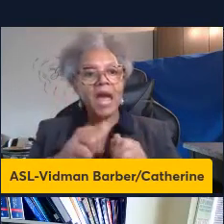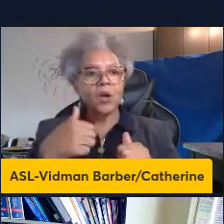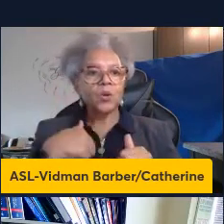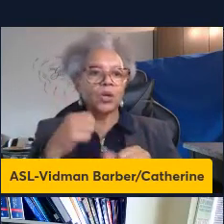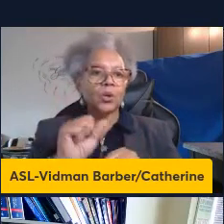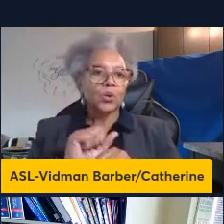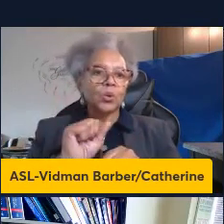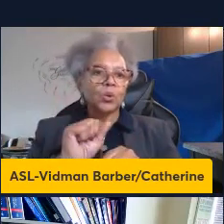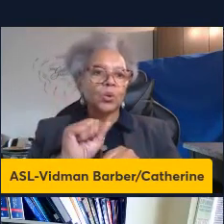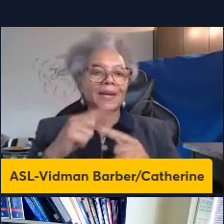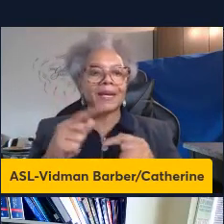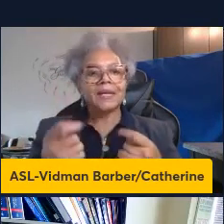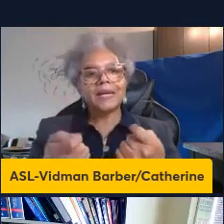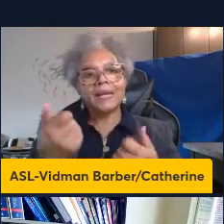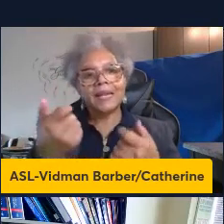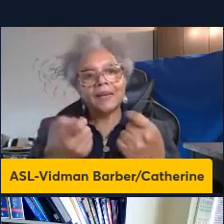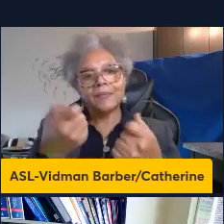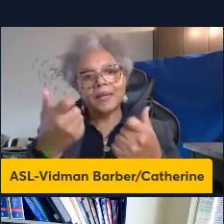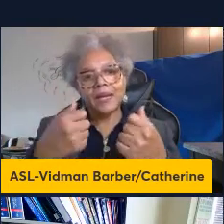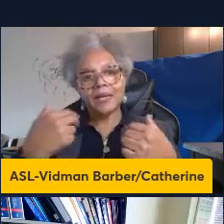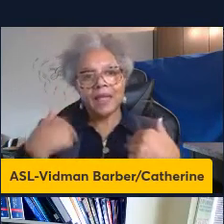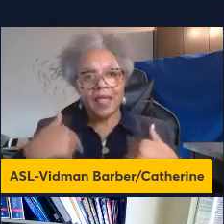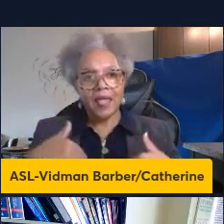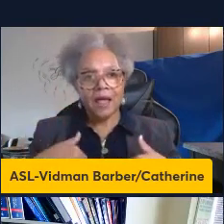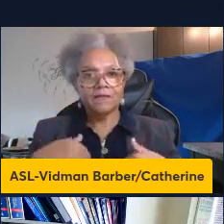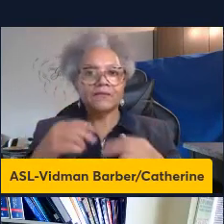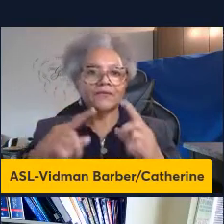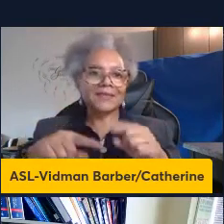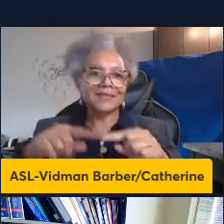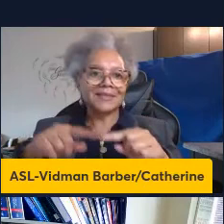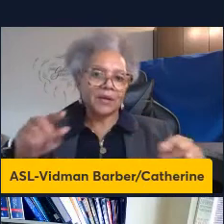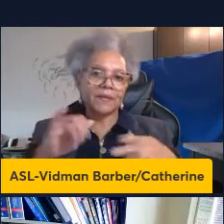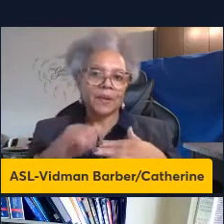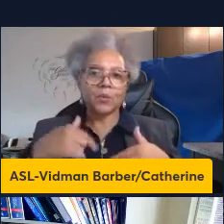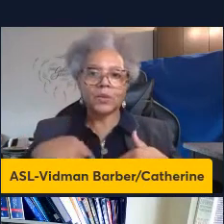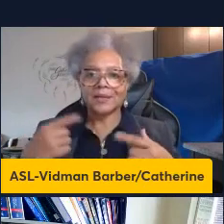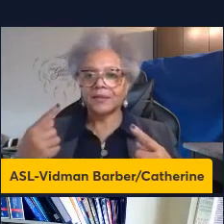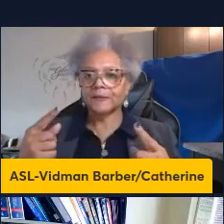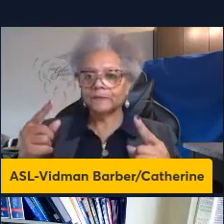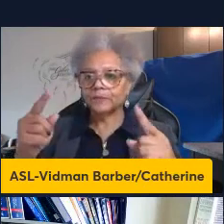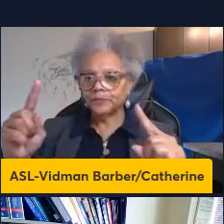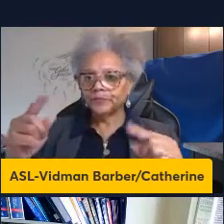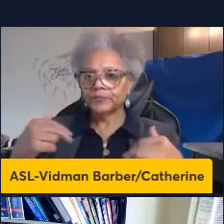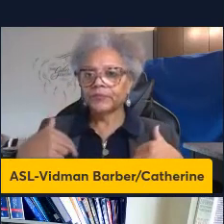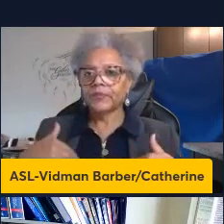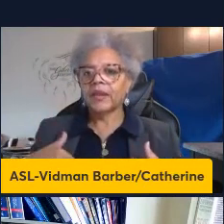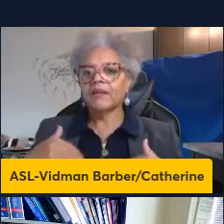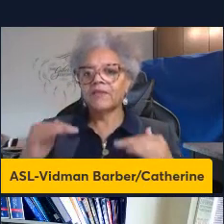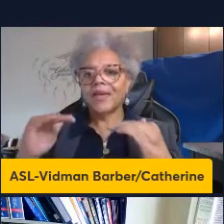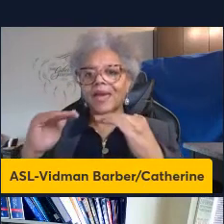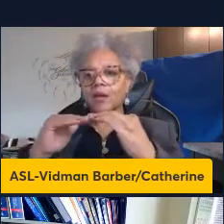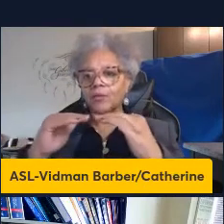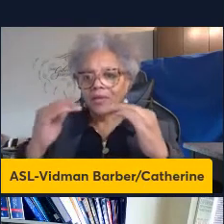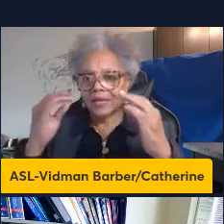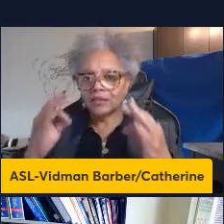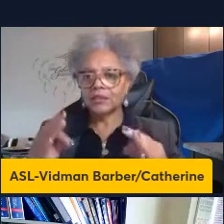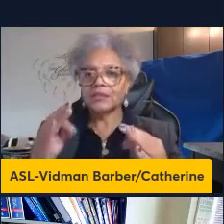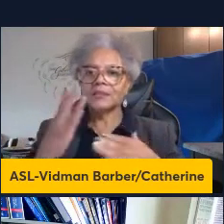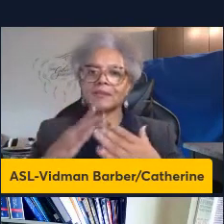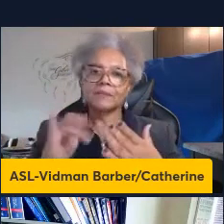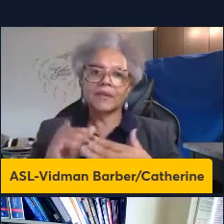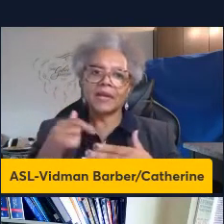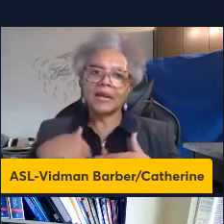in eliminating health disparities so that we can achieve health equity and health justice is something that I've